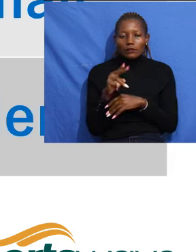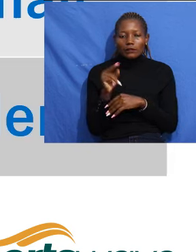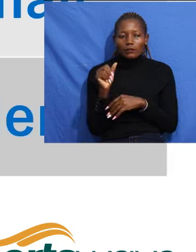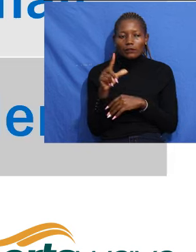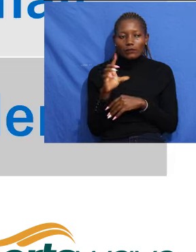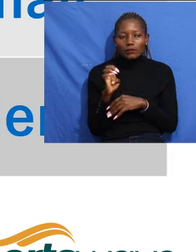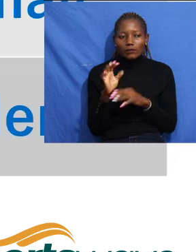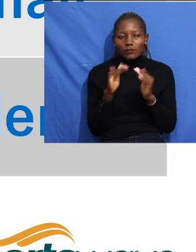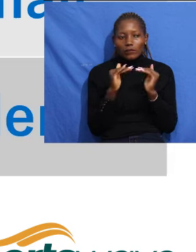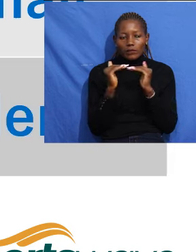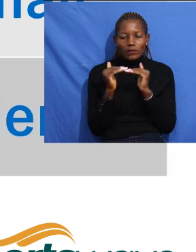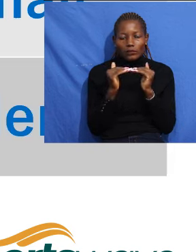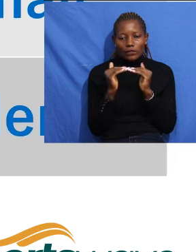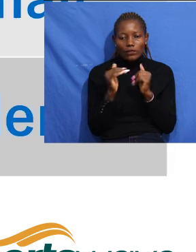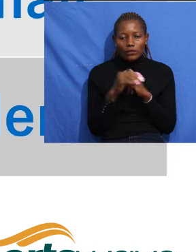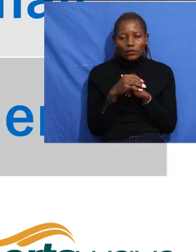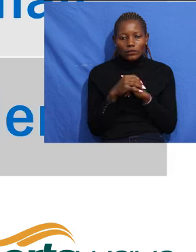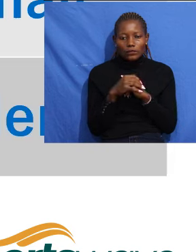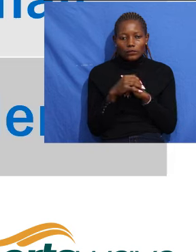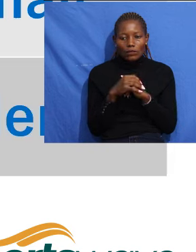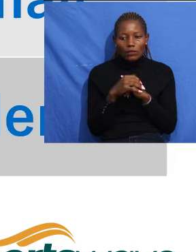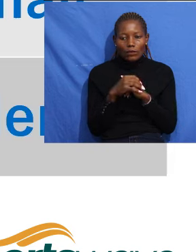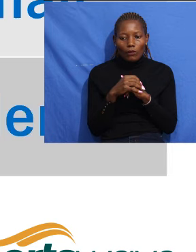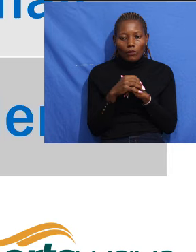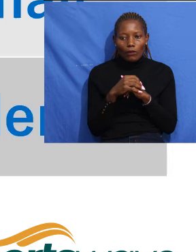moderate. So it's